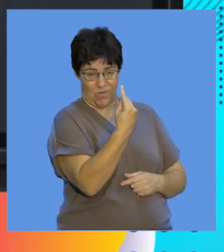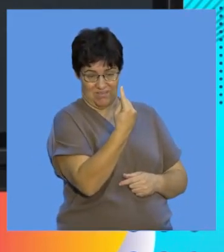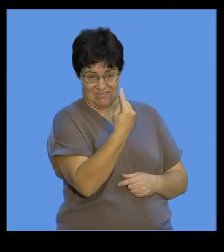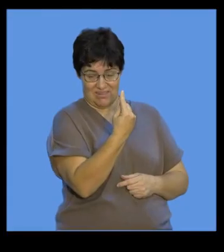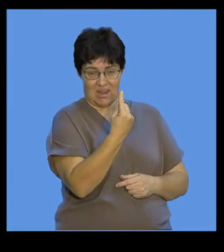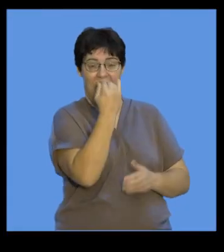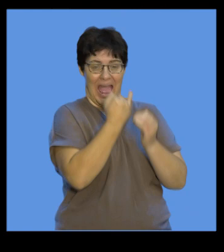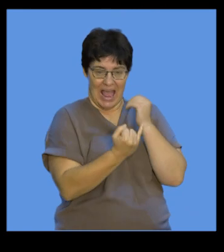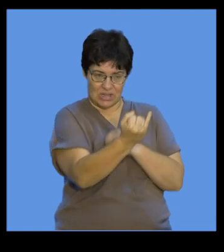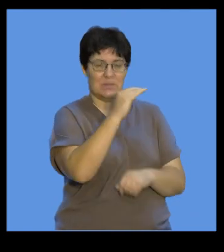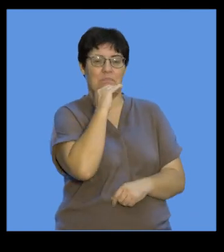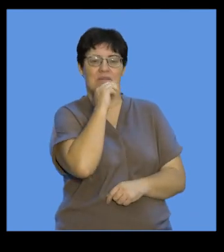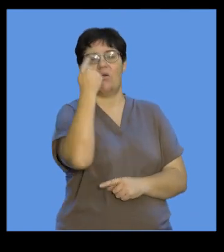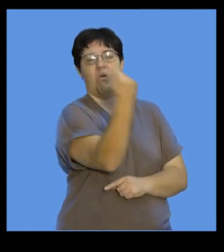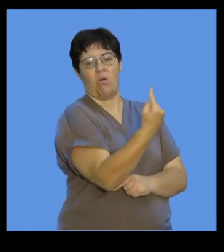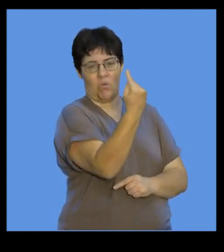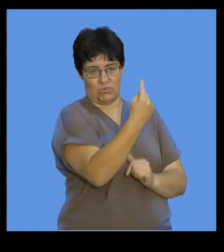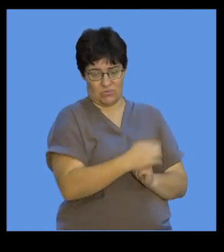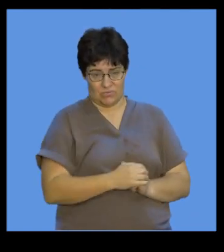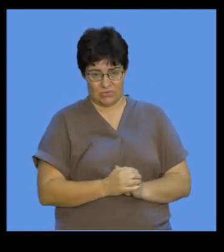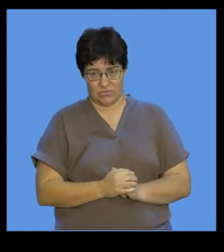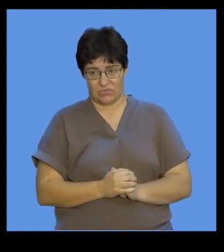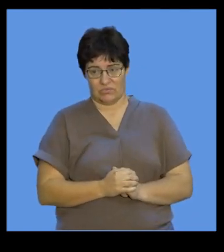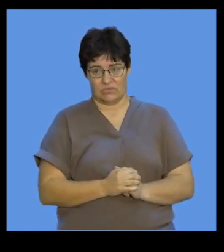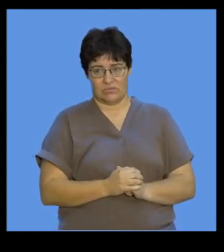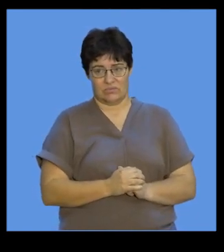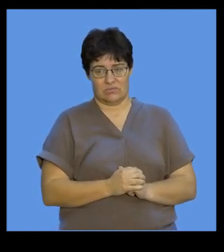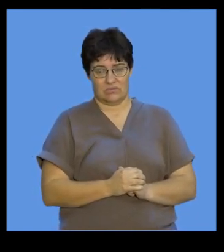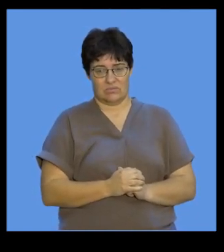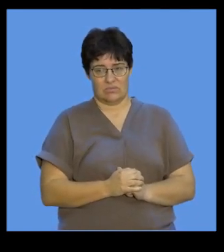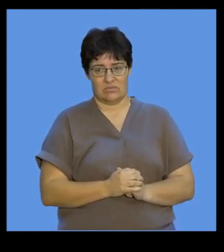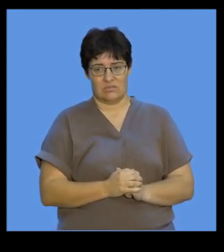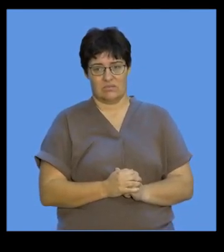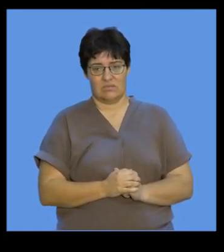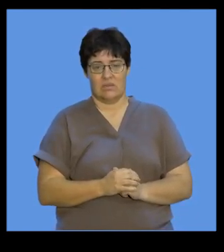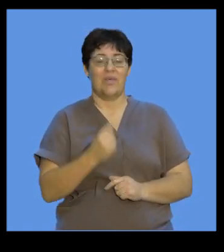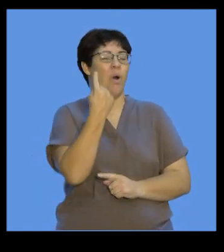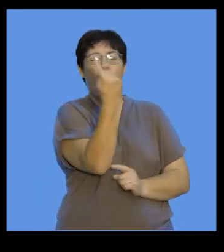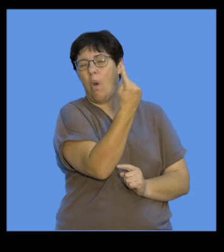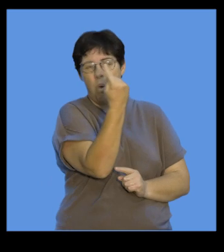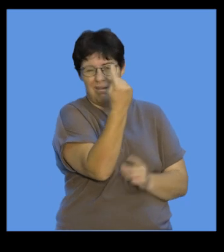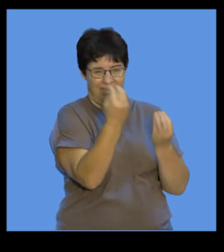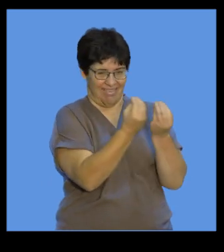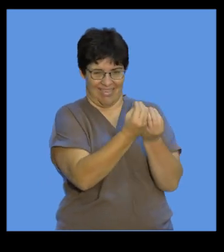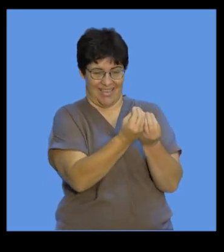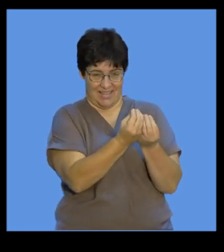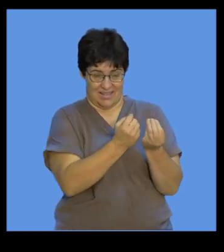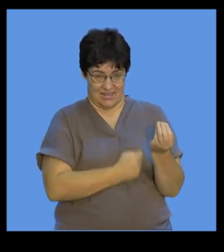So we would look at it, so from an English point of view, we would go, they're alone. They're the only